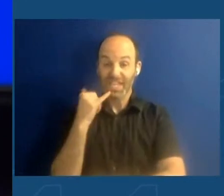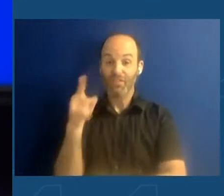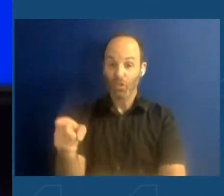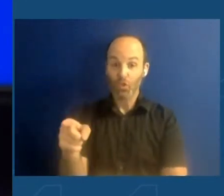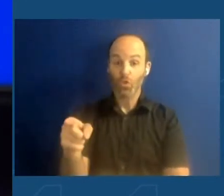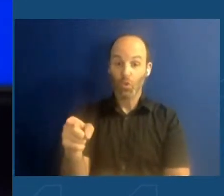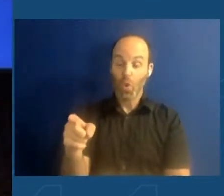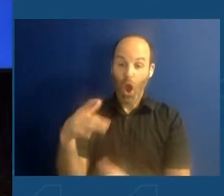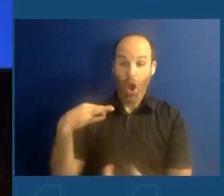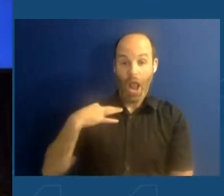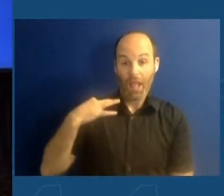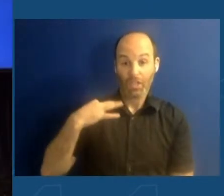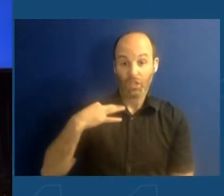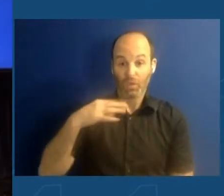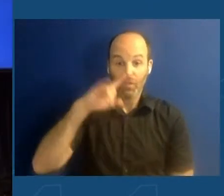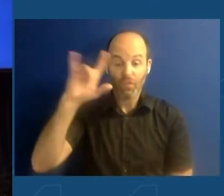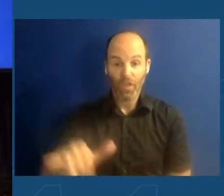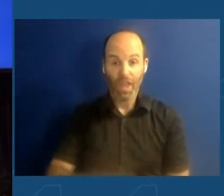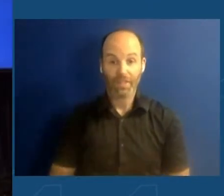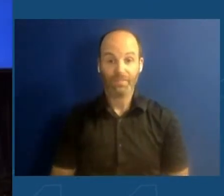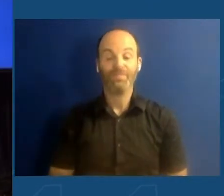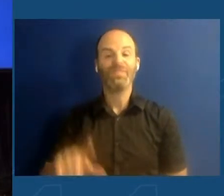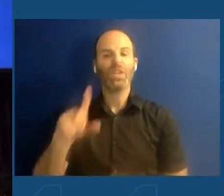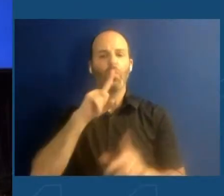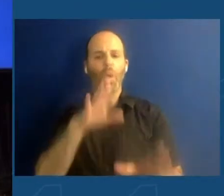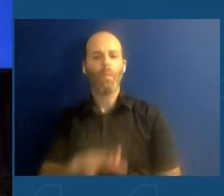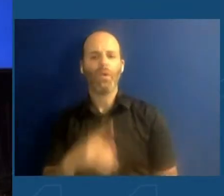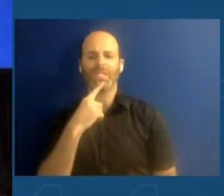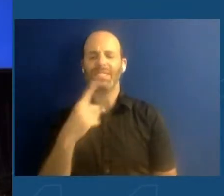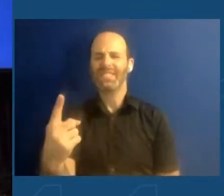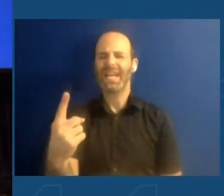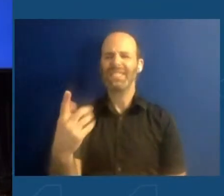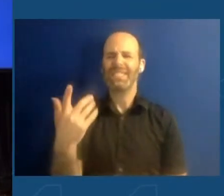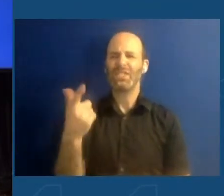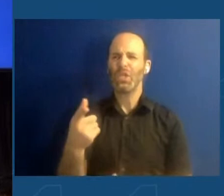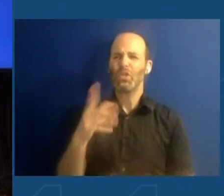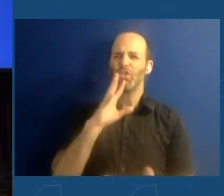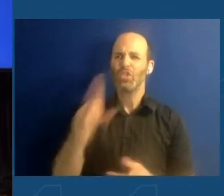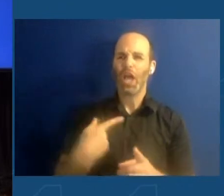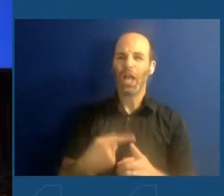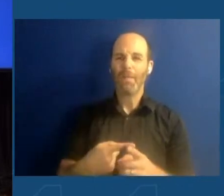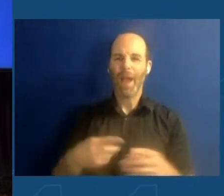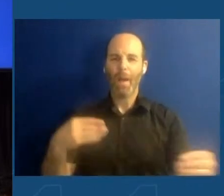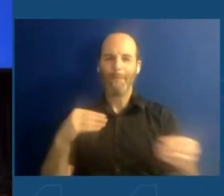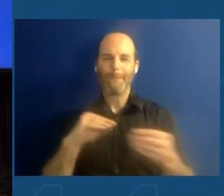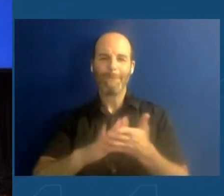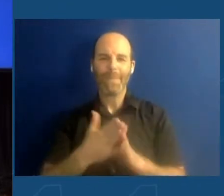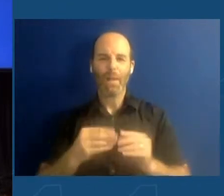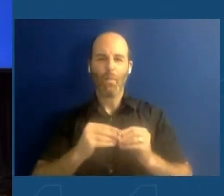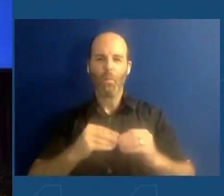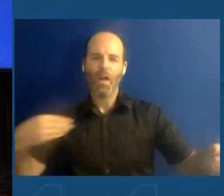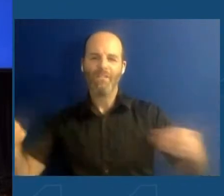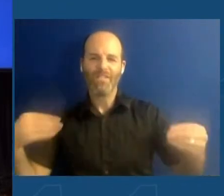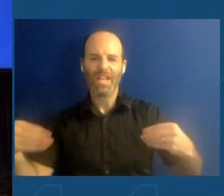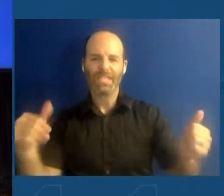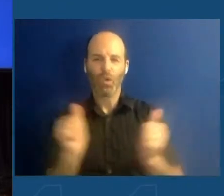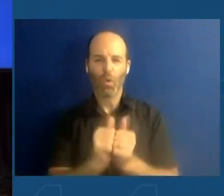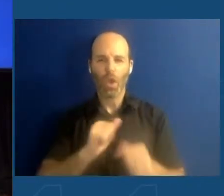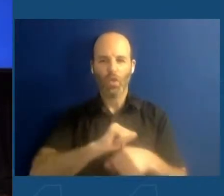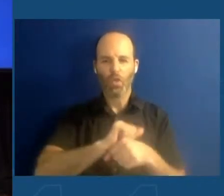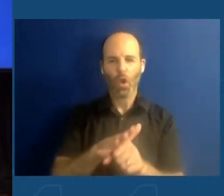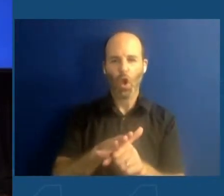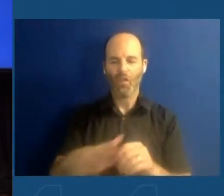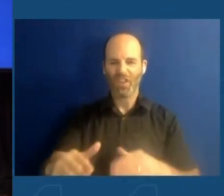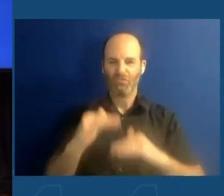eligible. You're talking about easing on COVID restrictions, but you just recently renewed the state's state of